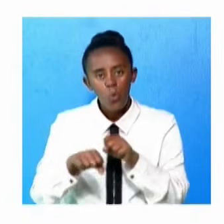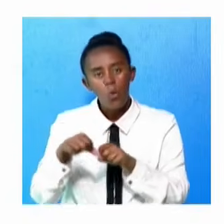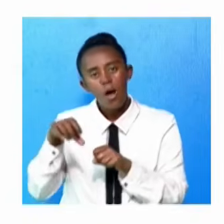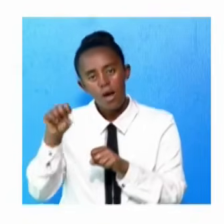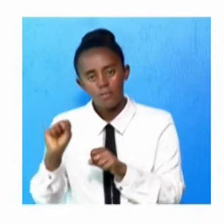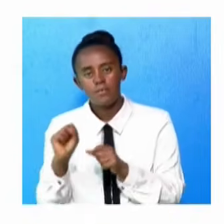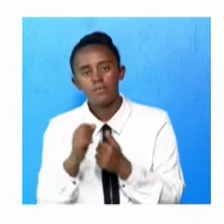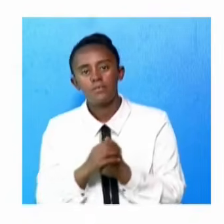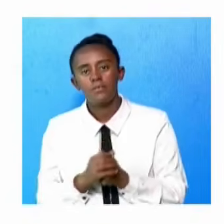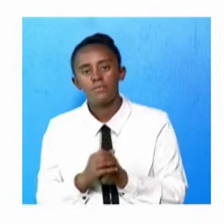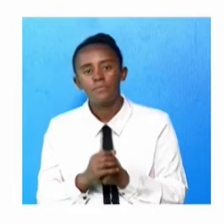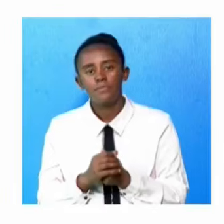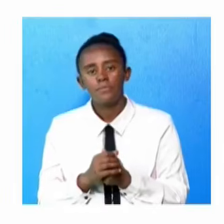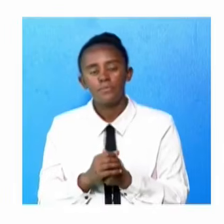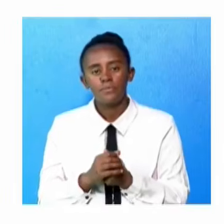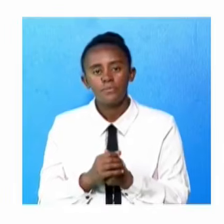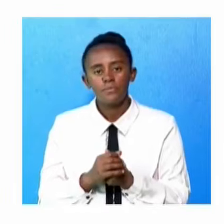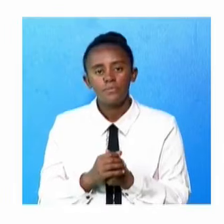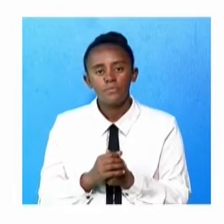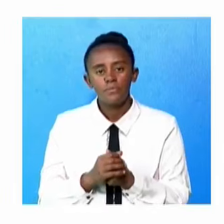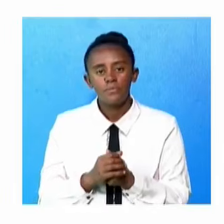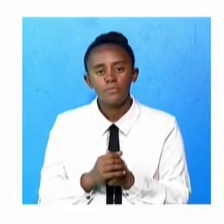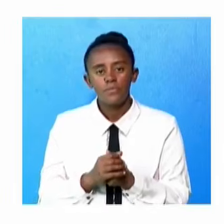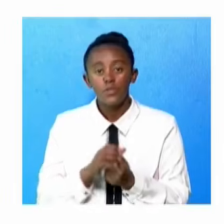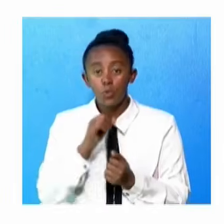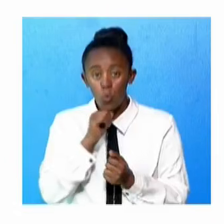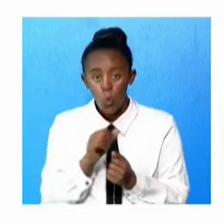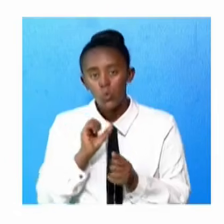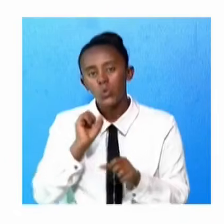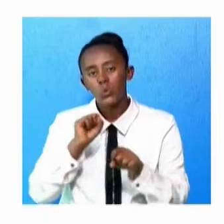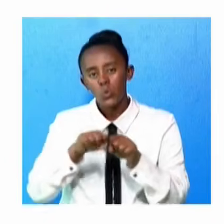so brilliant